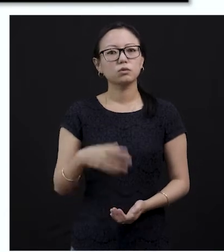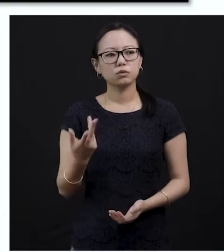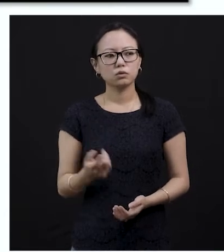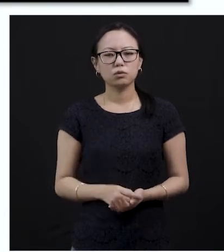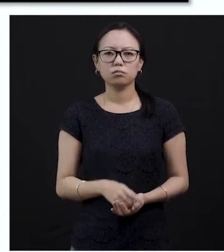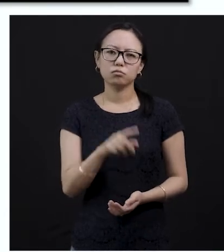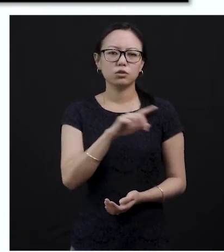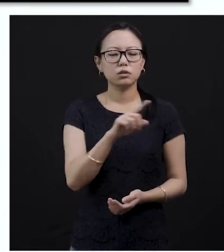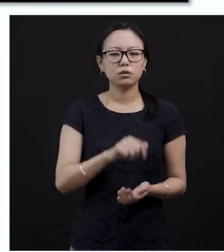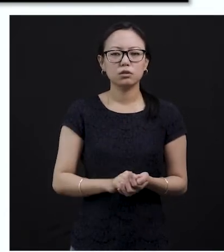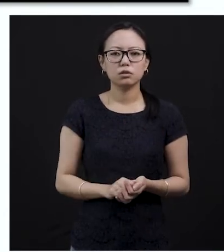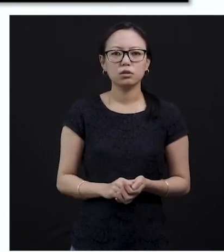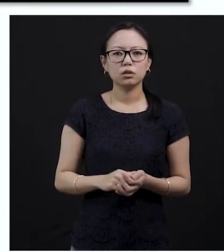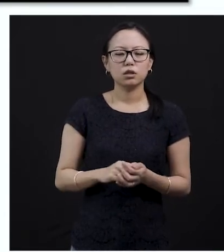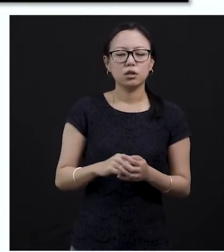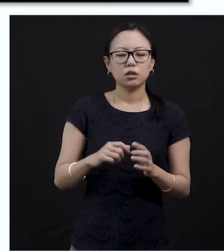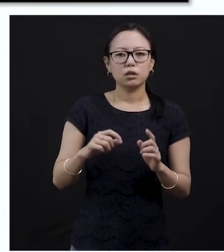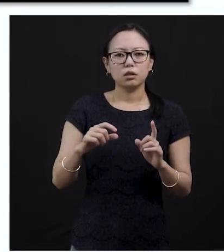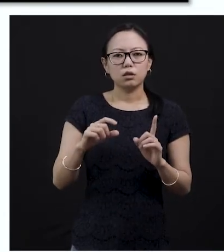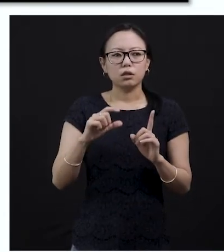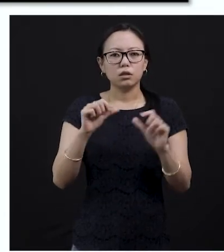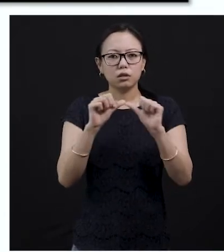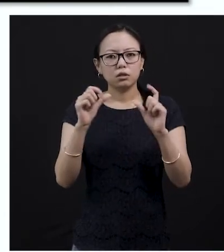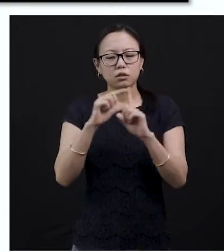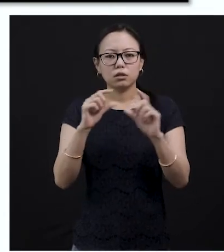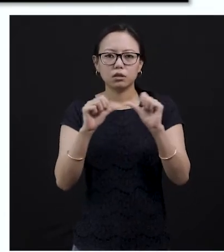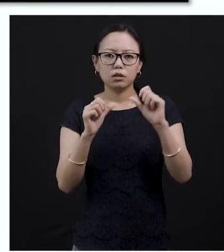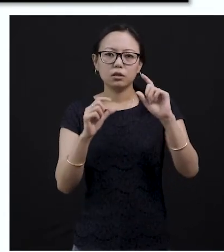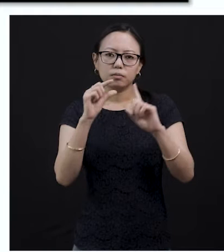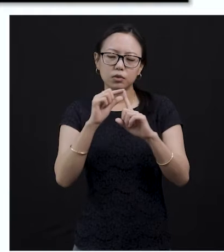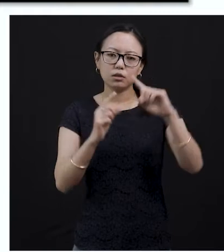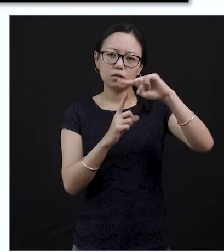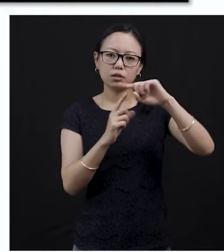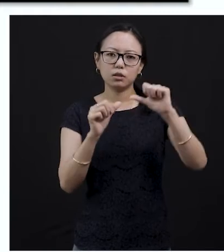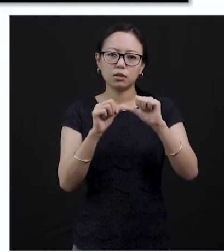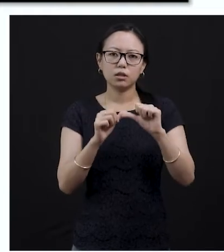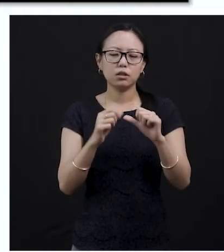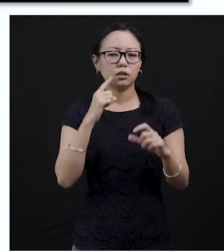the adaptations of desert plants. Leaves are modified into spines, that means the